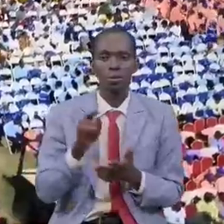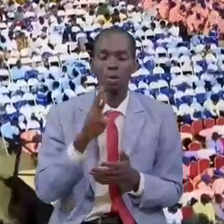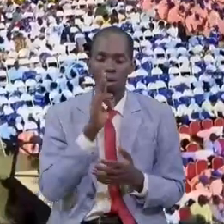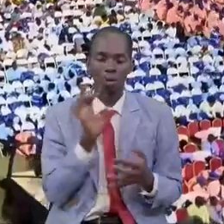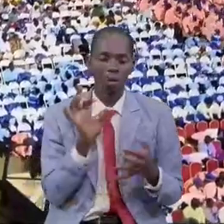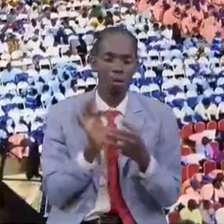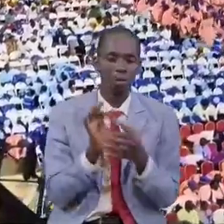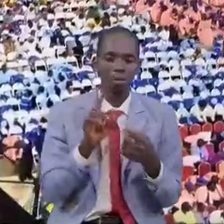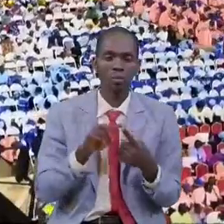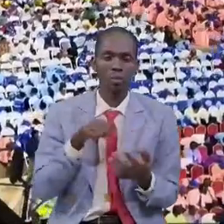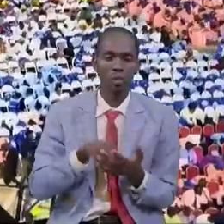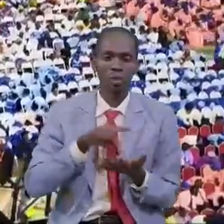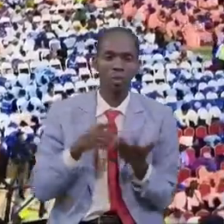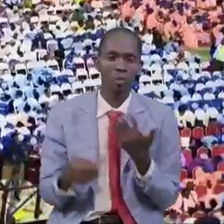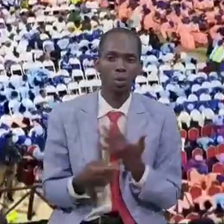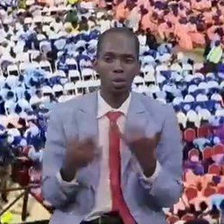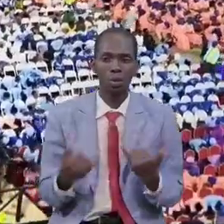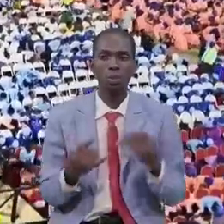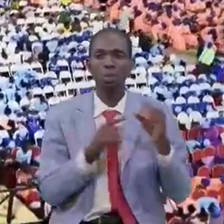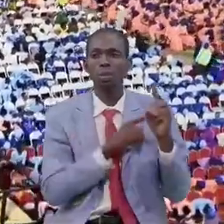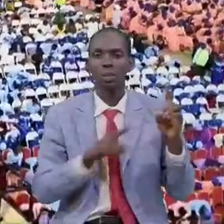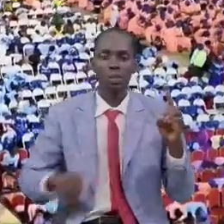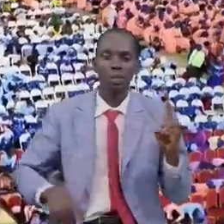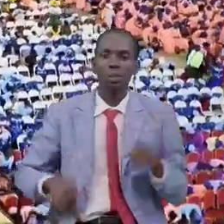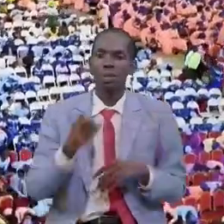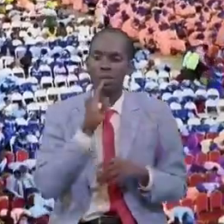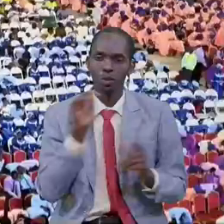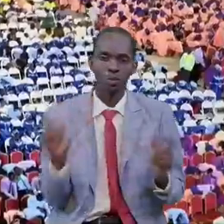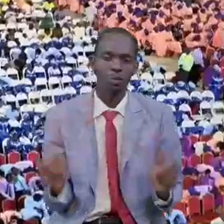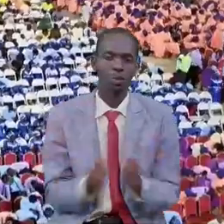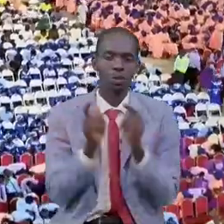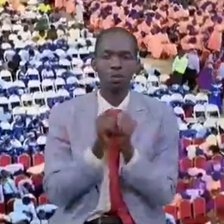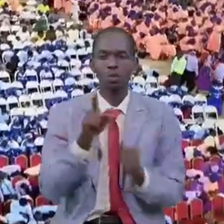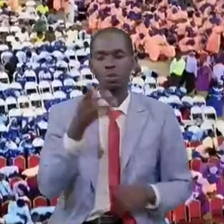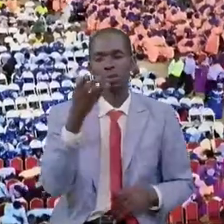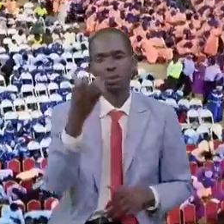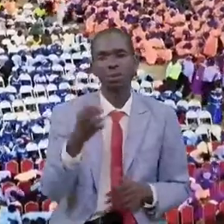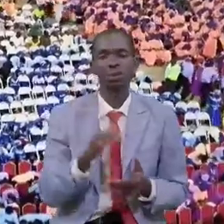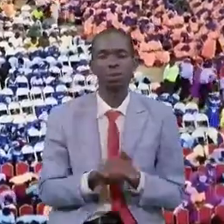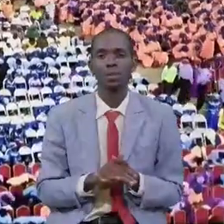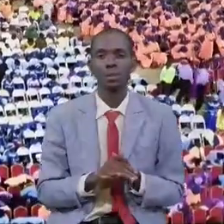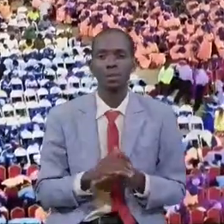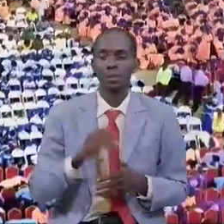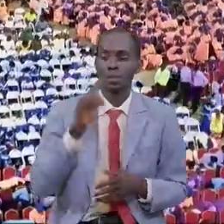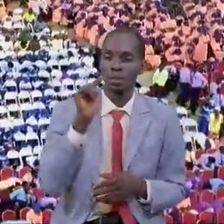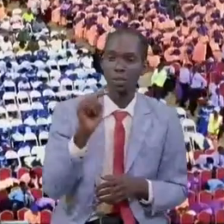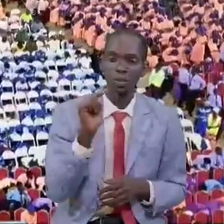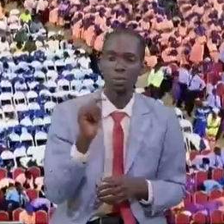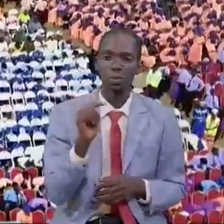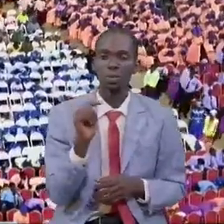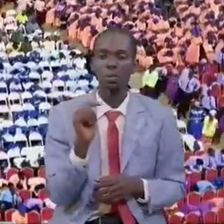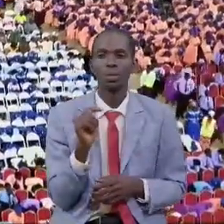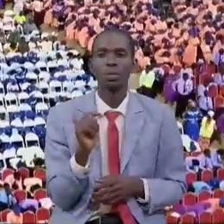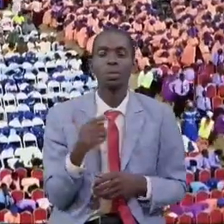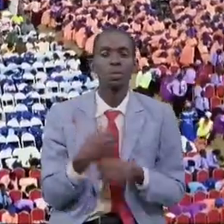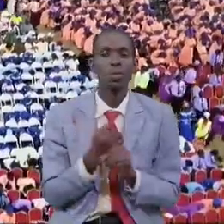connected to us here, the Lord is reaching you over there. The testimonies, when you are bringing the testimony, make sure you add your country